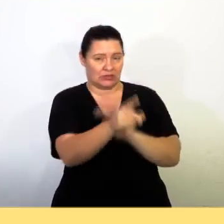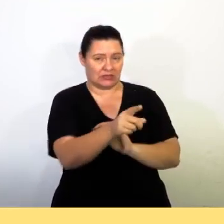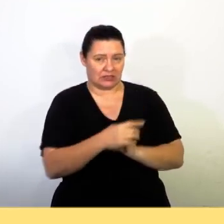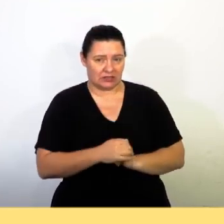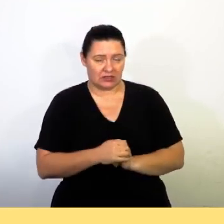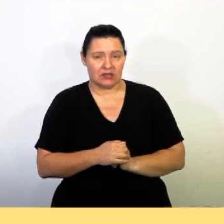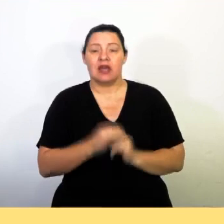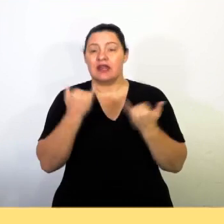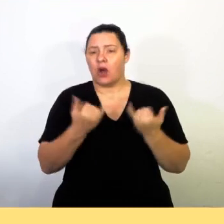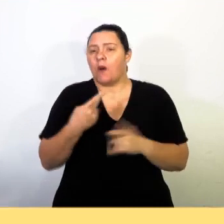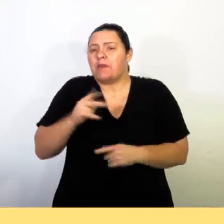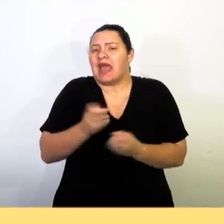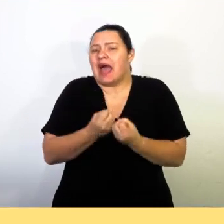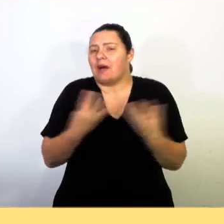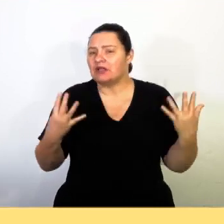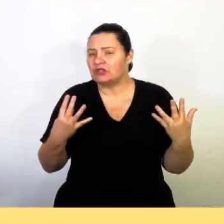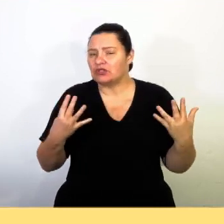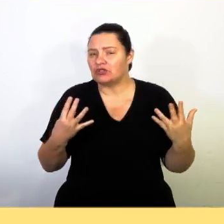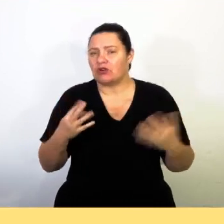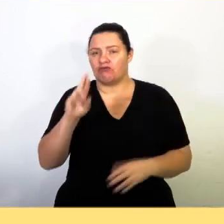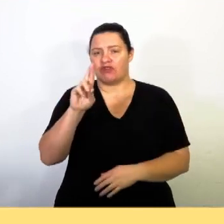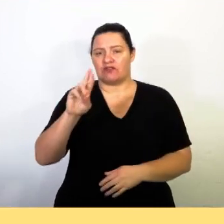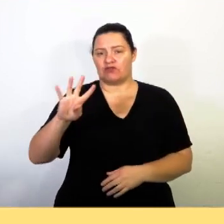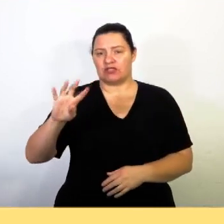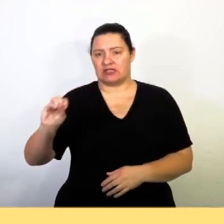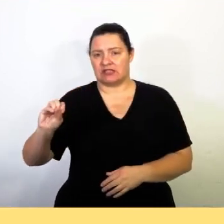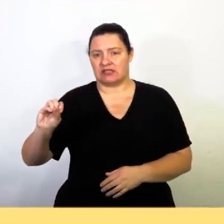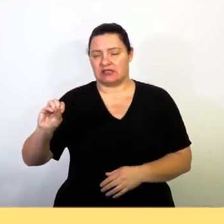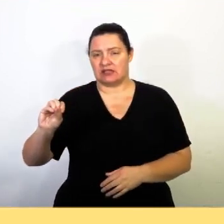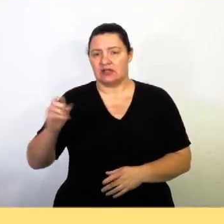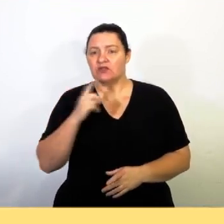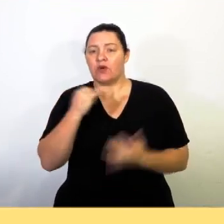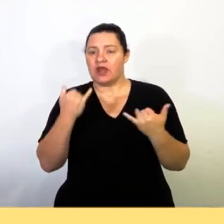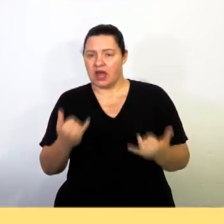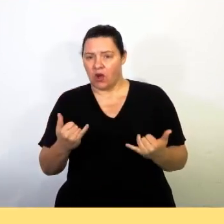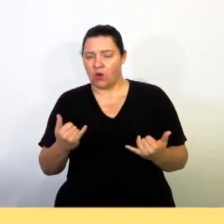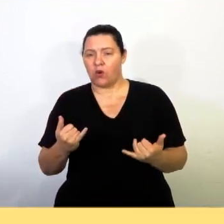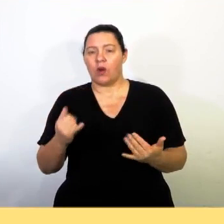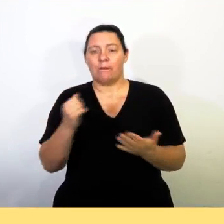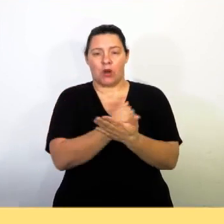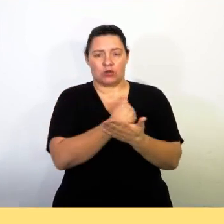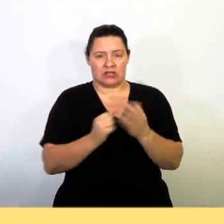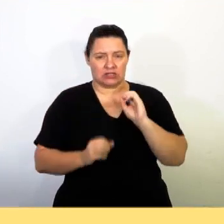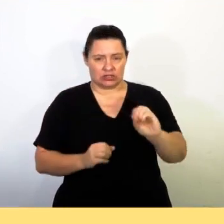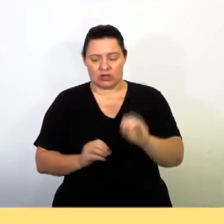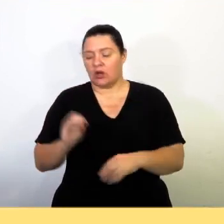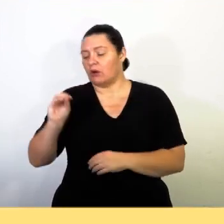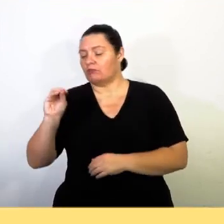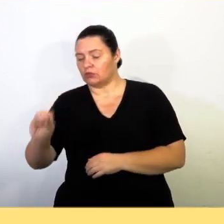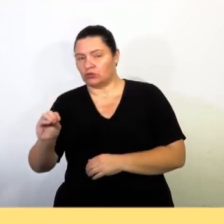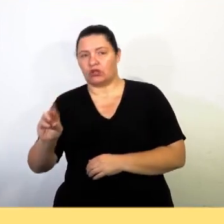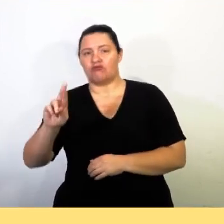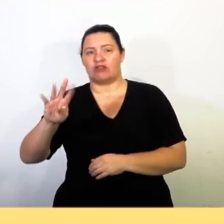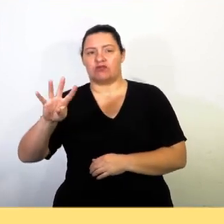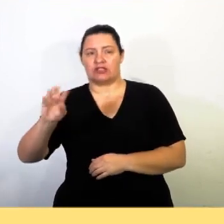then how much did we pay? We paid 40 rands. That means I'm going to come now to my postage and I'm going to get